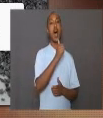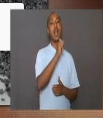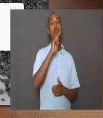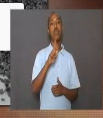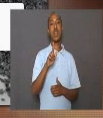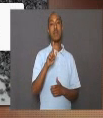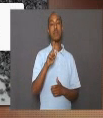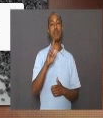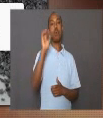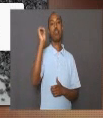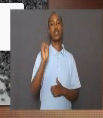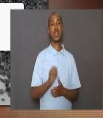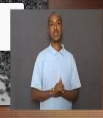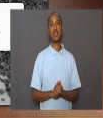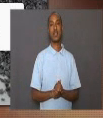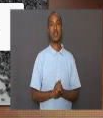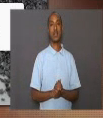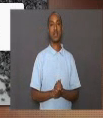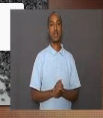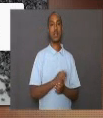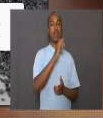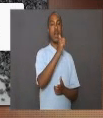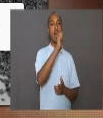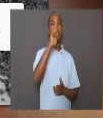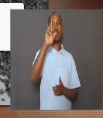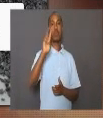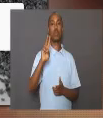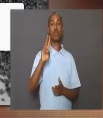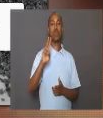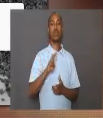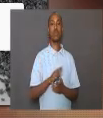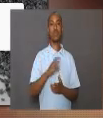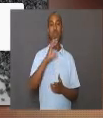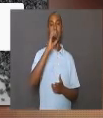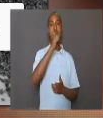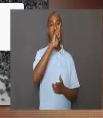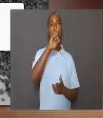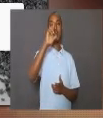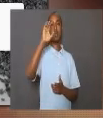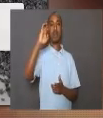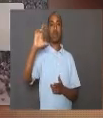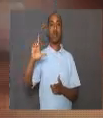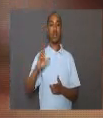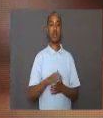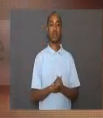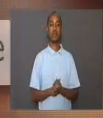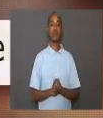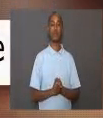aluminium oxide, aluminium chloride, and aluminium borate.